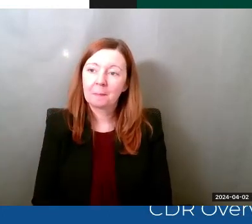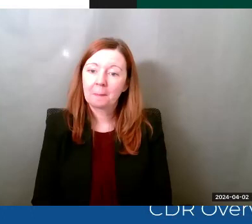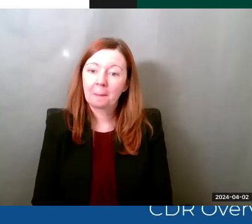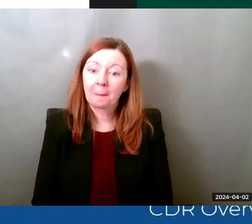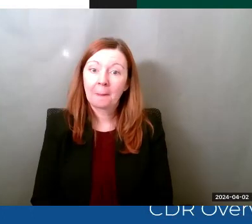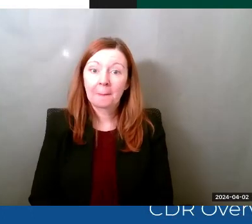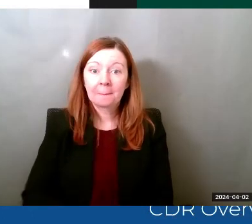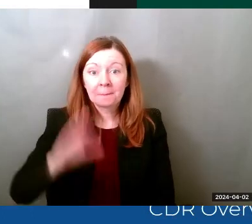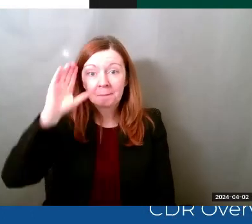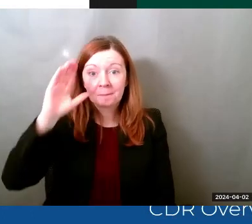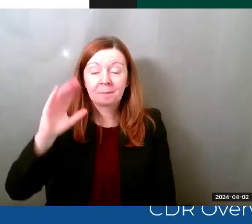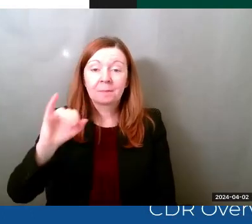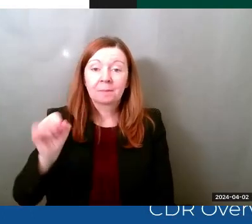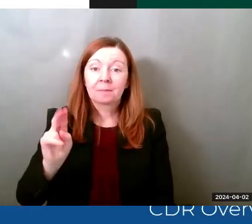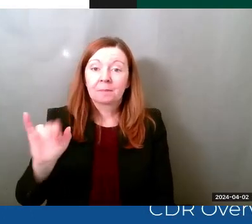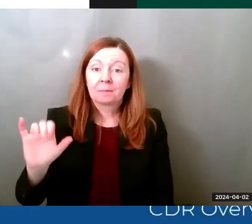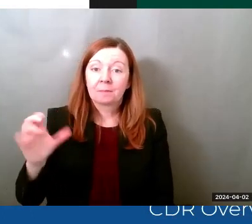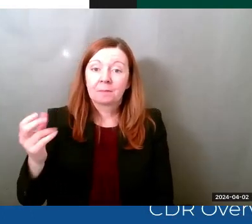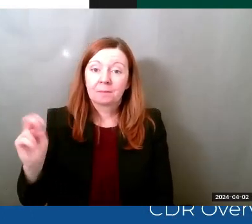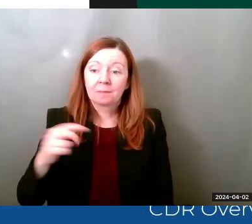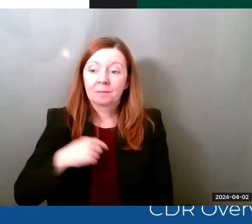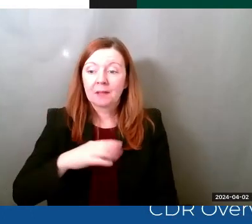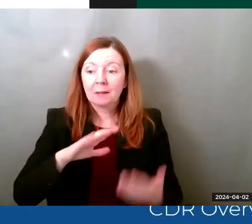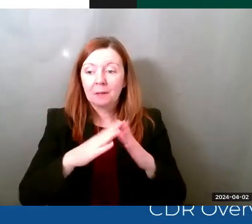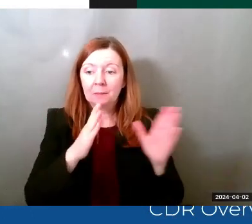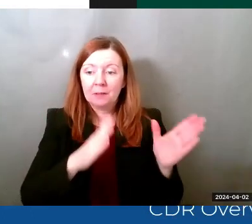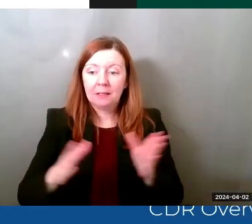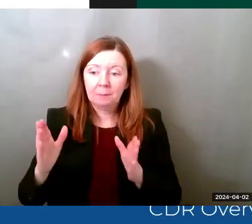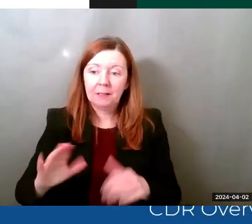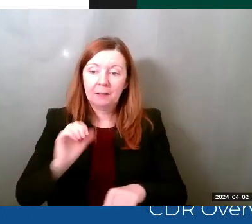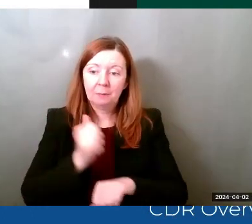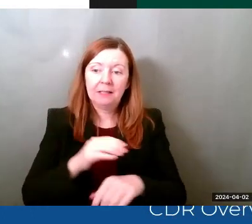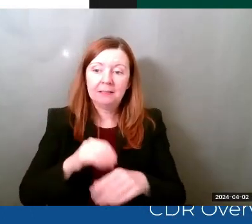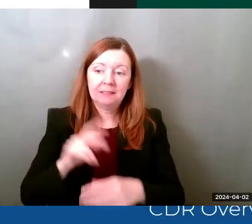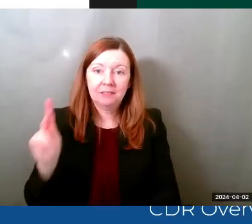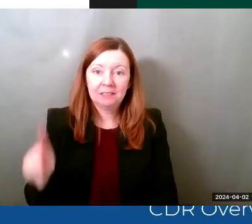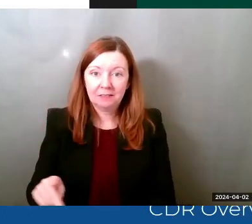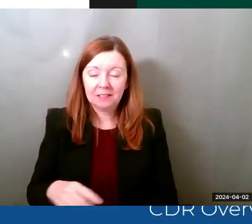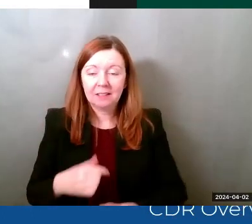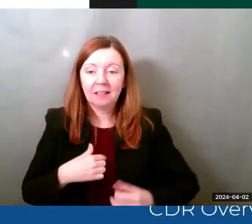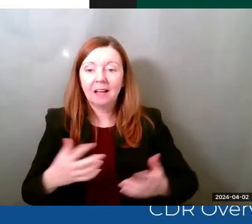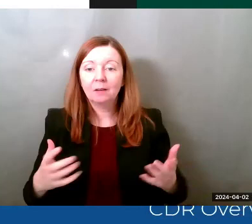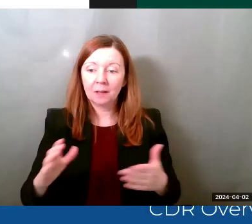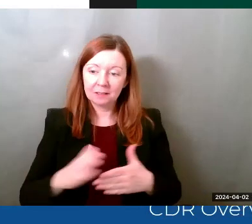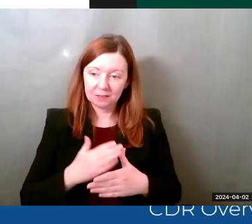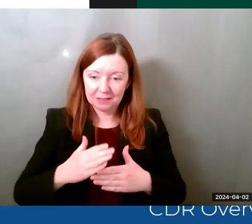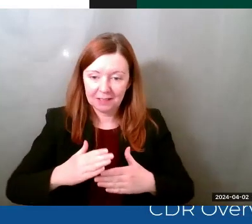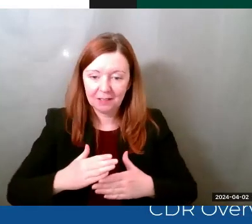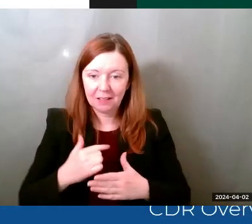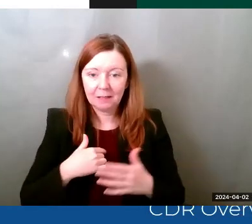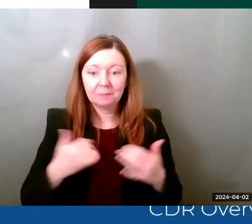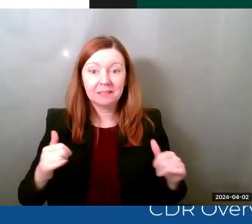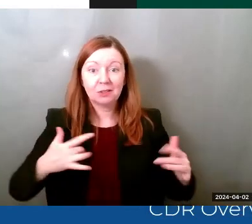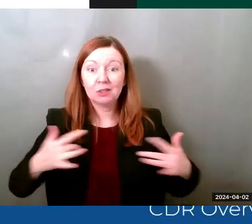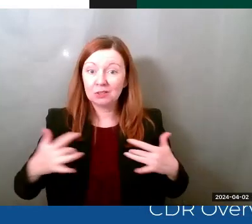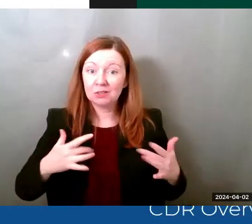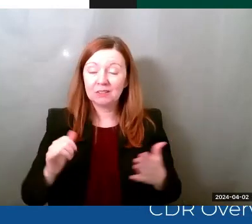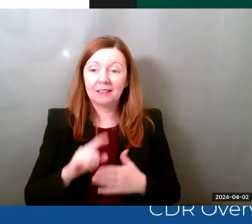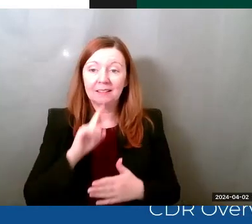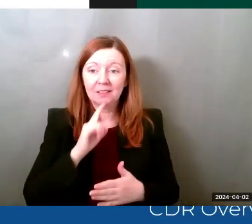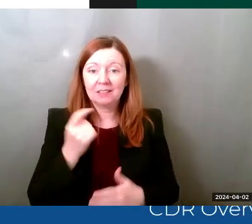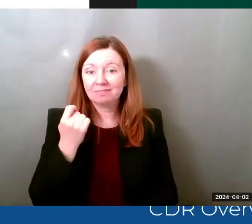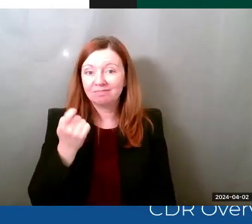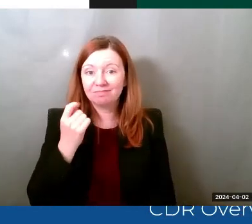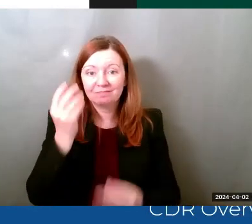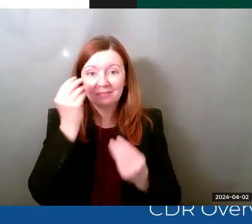Hi, everyone. This is Jenny Chen. I'm a community planner based in Philadelphia. I wanted to share, I'm still very concerned that there's very